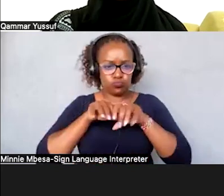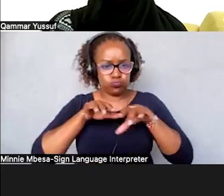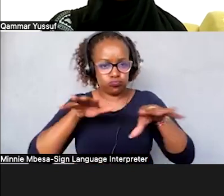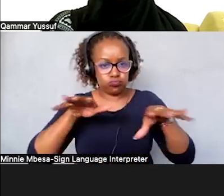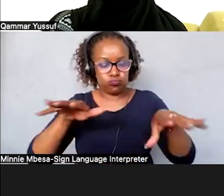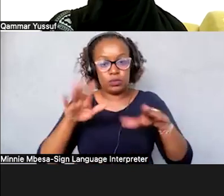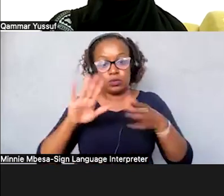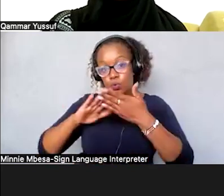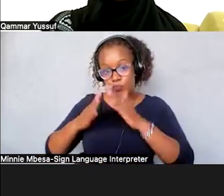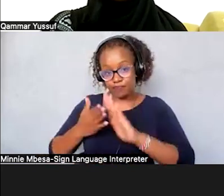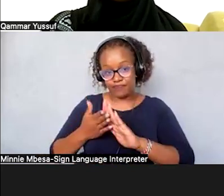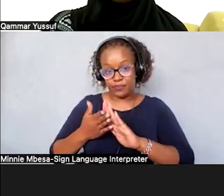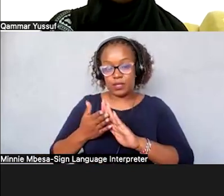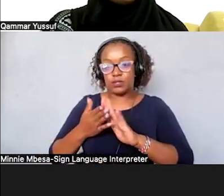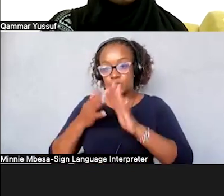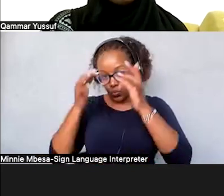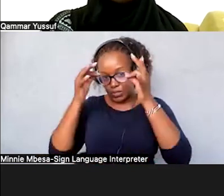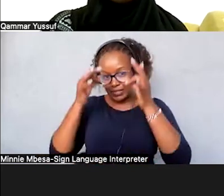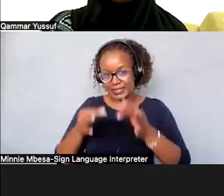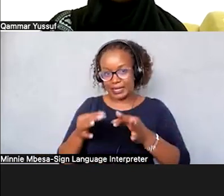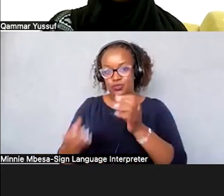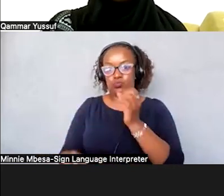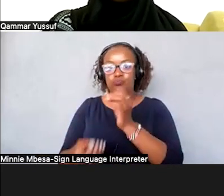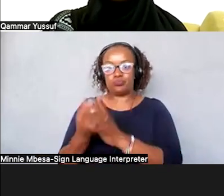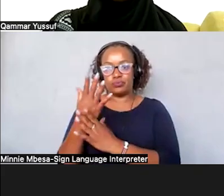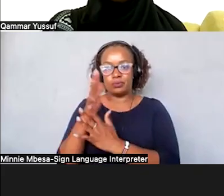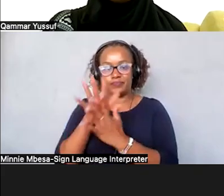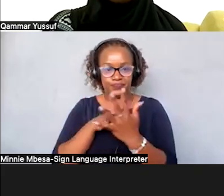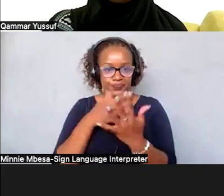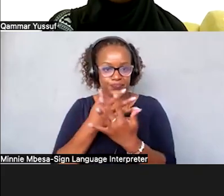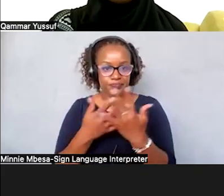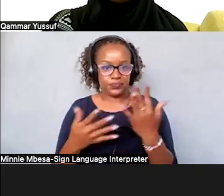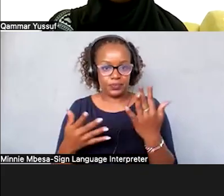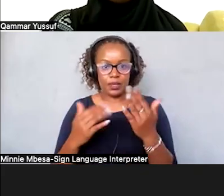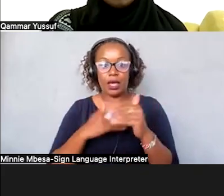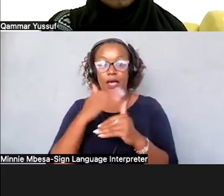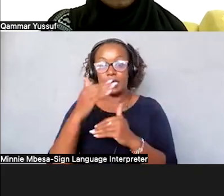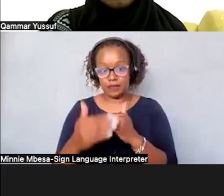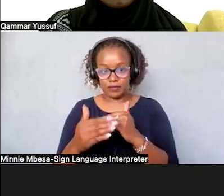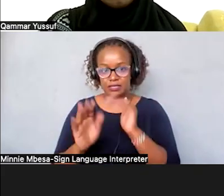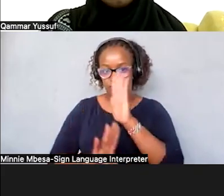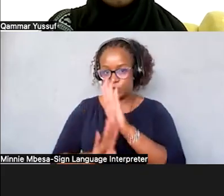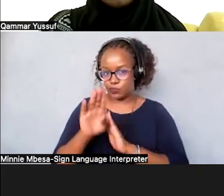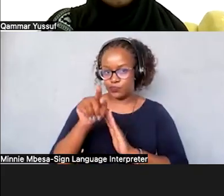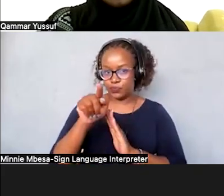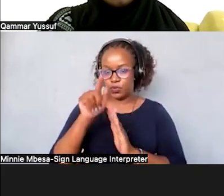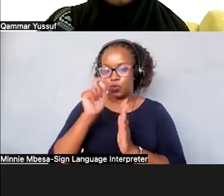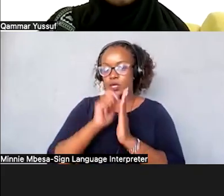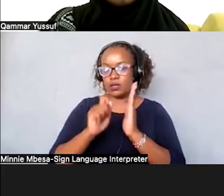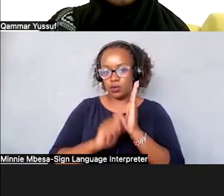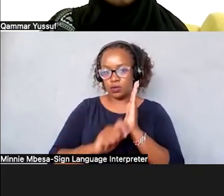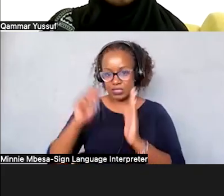we have formed the network. After coming up with that, we did a concept to